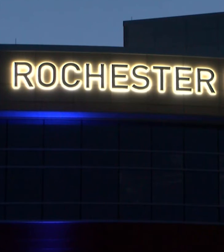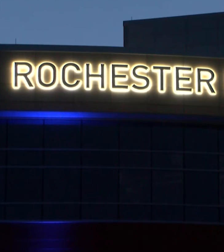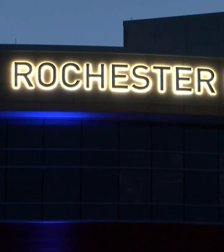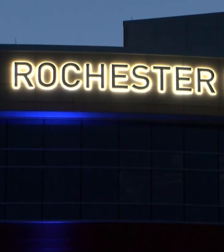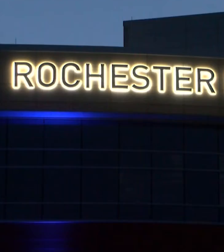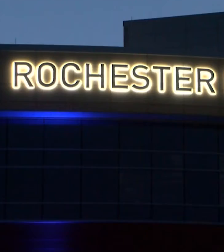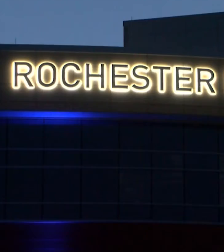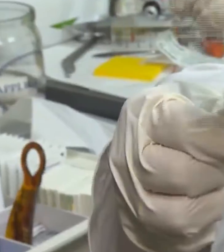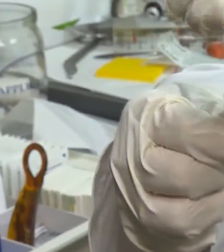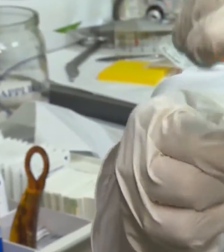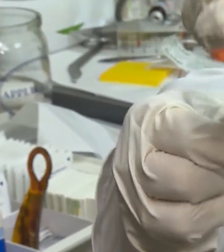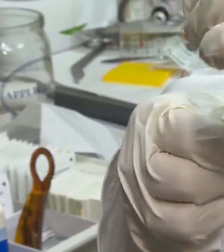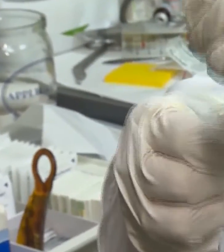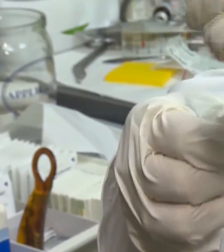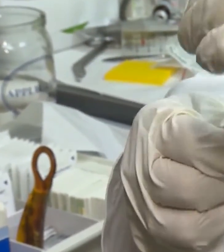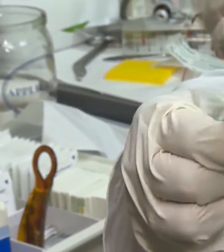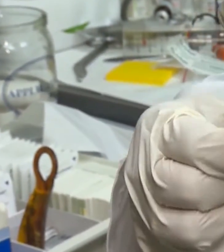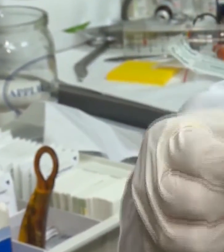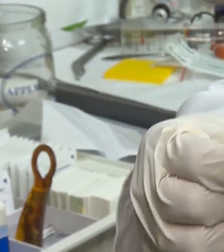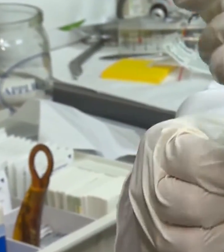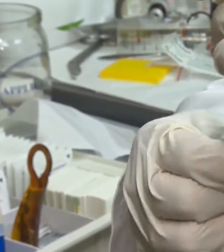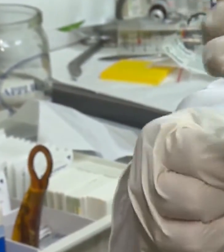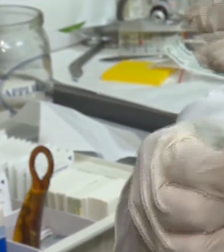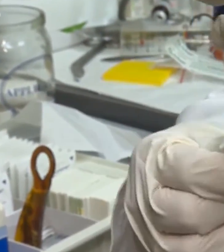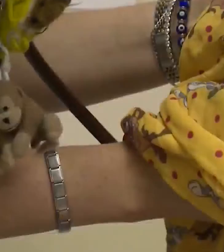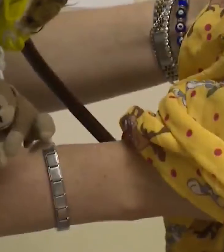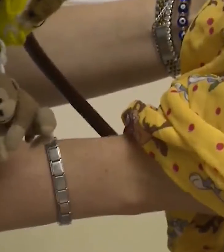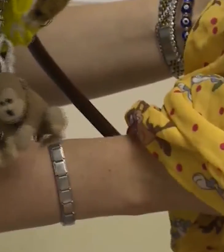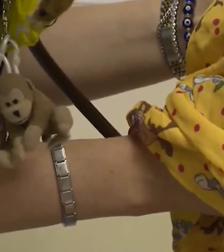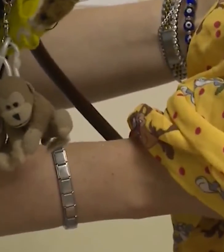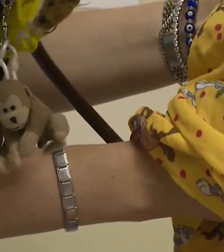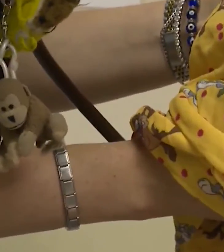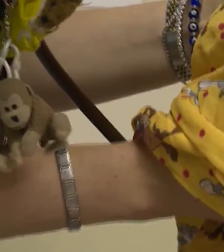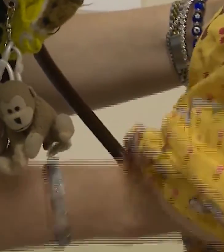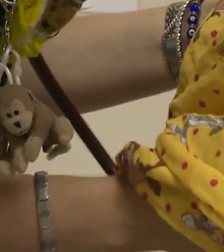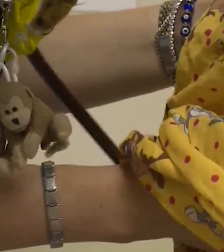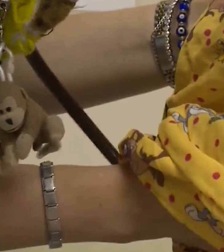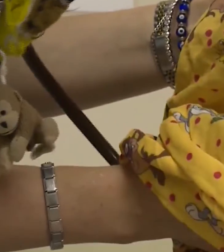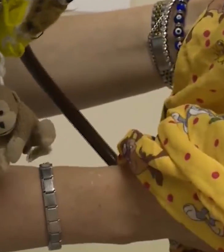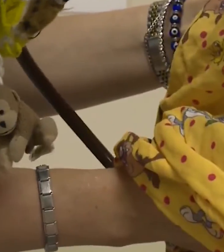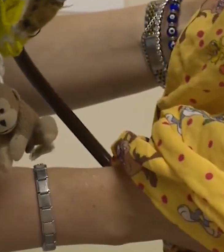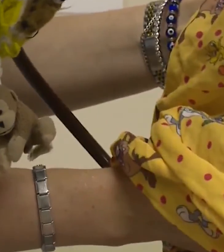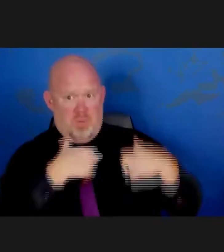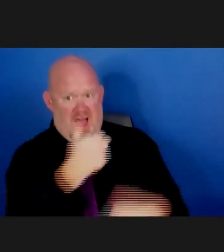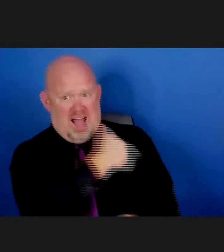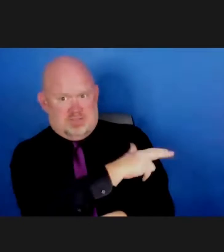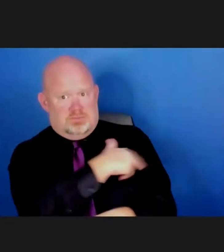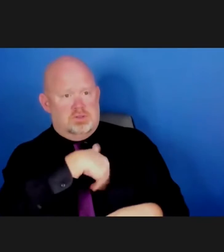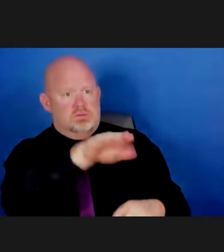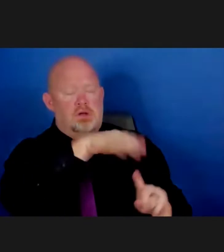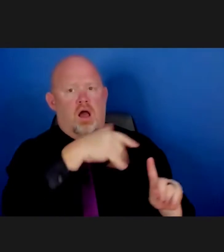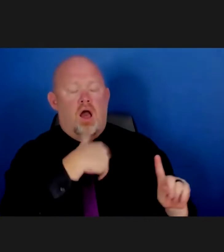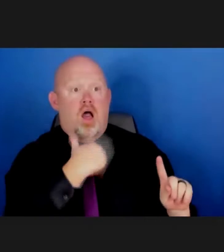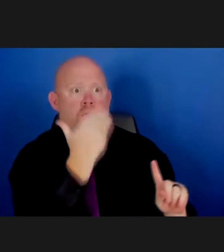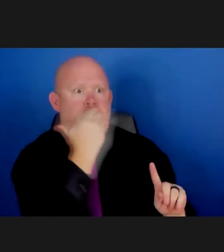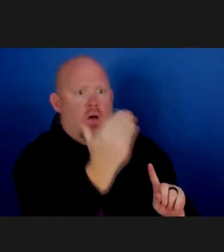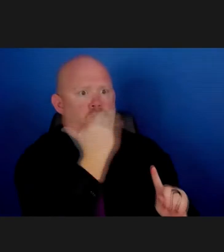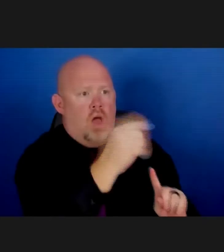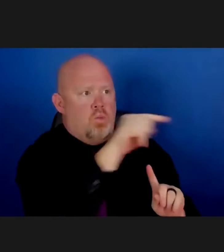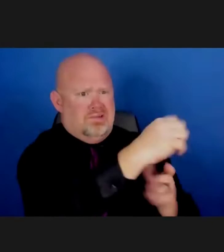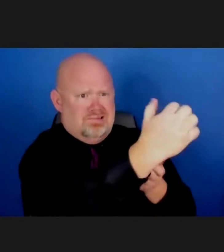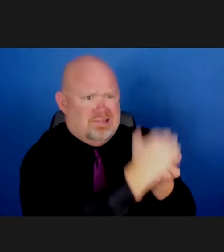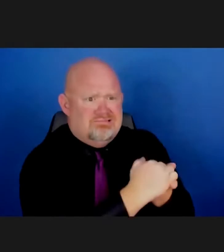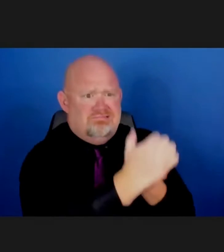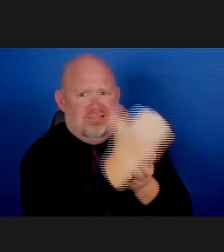recent grant of $13 million from the county to our hospital system. Some of these grant funds will go towards helping to